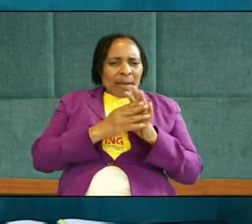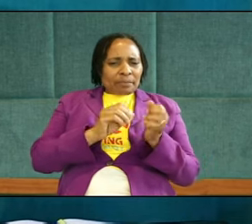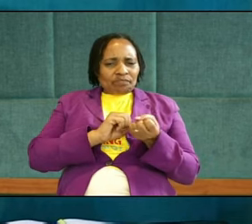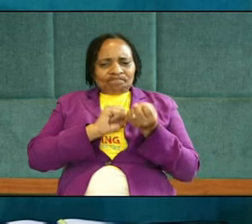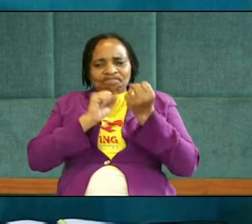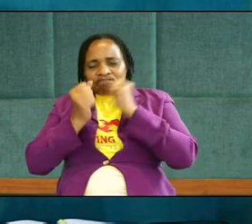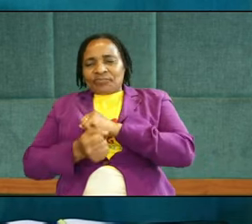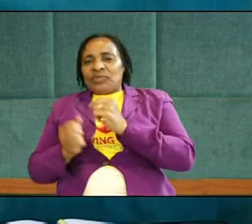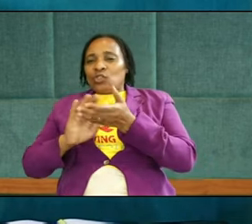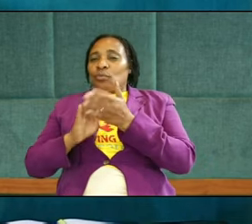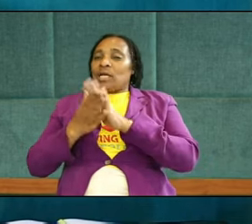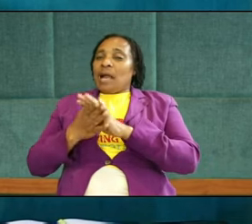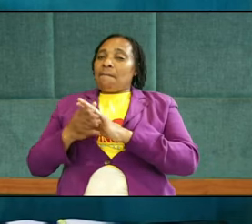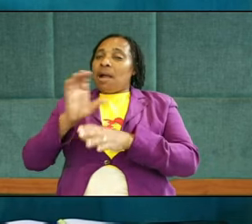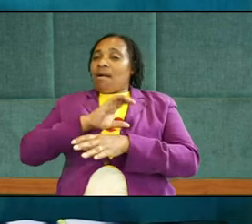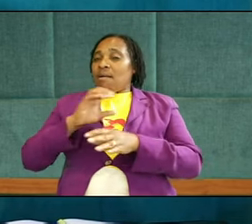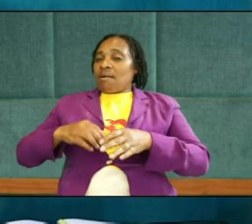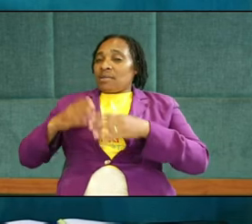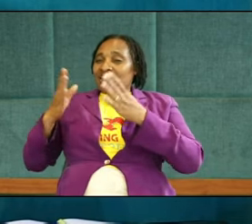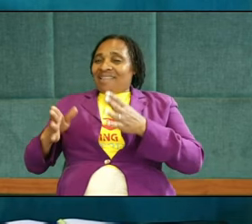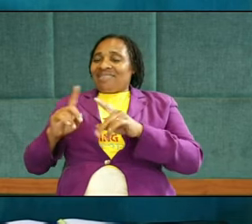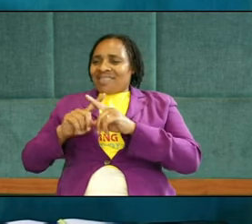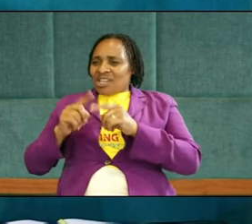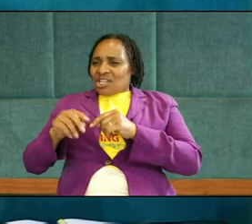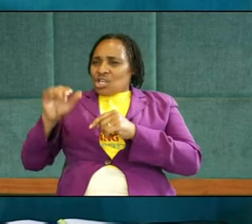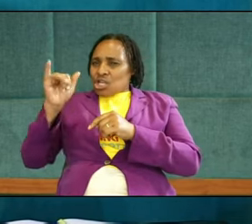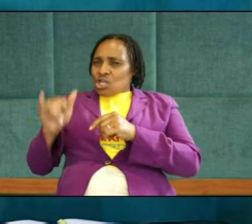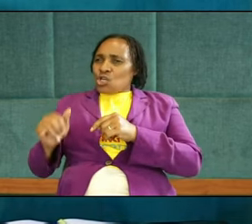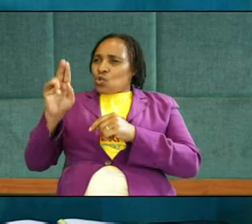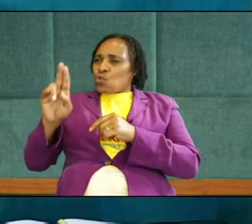become a Christian. And Yuri and his gang